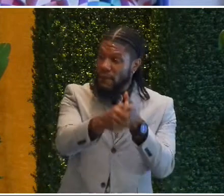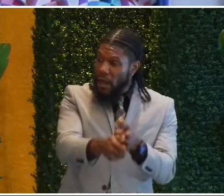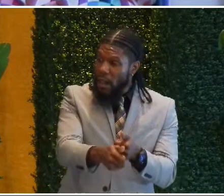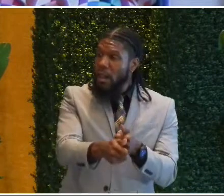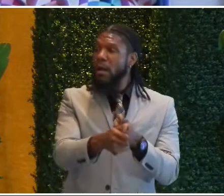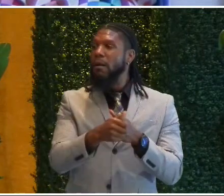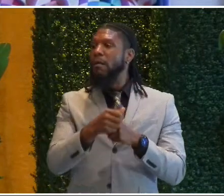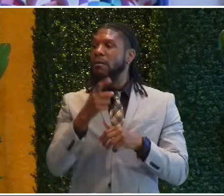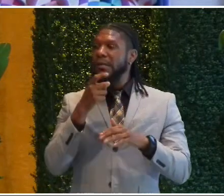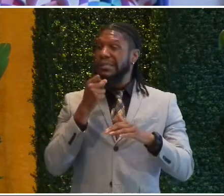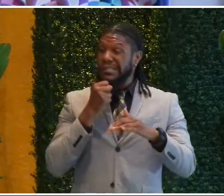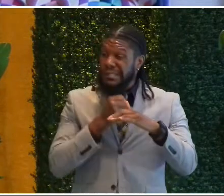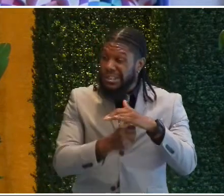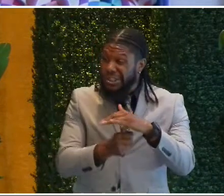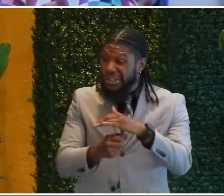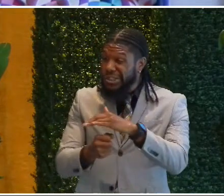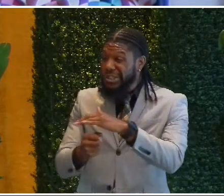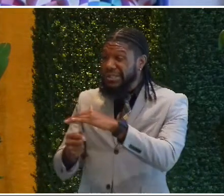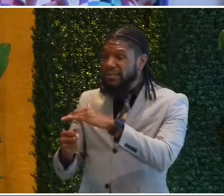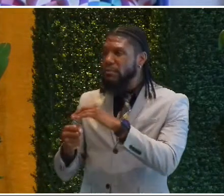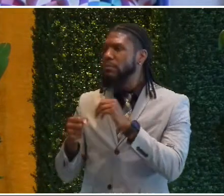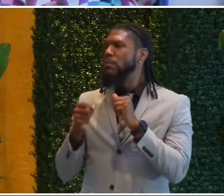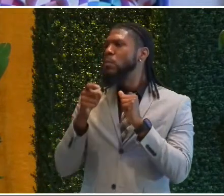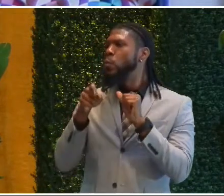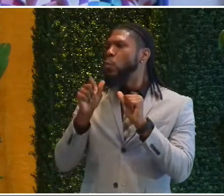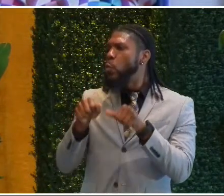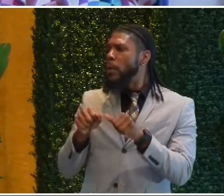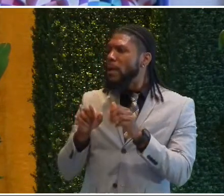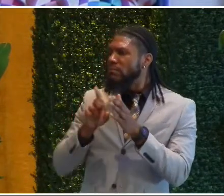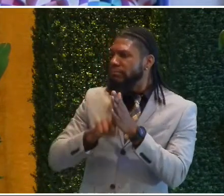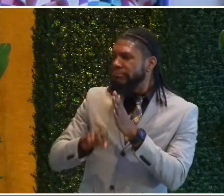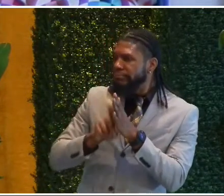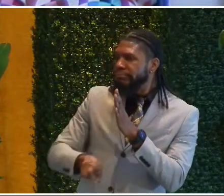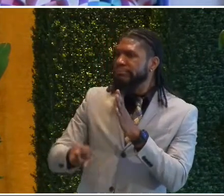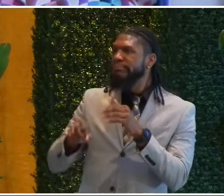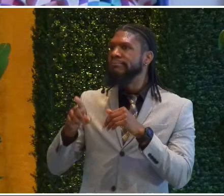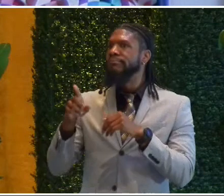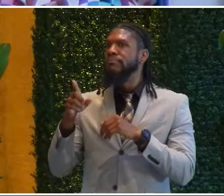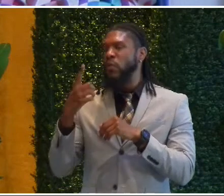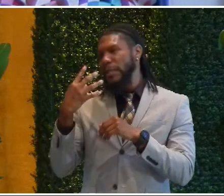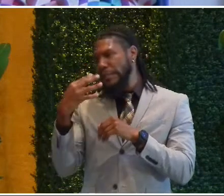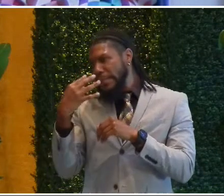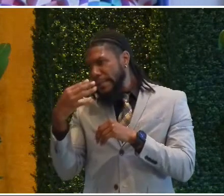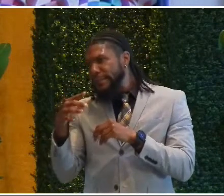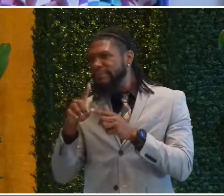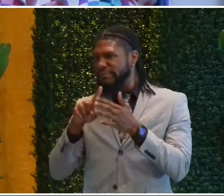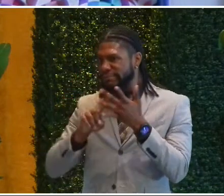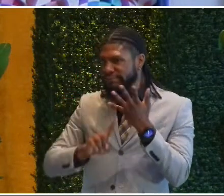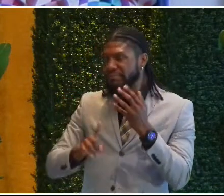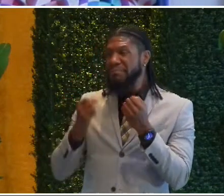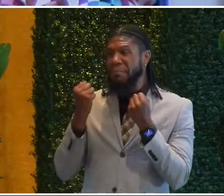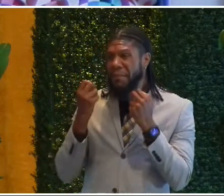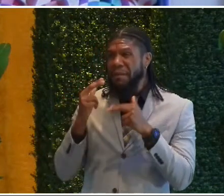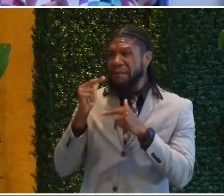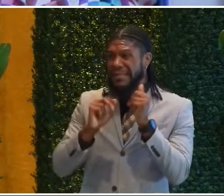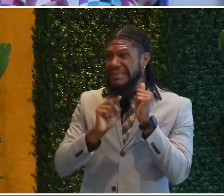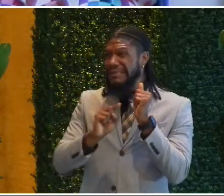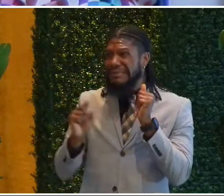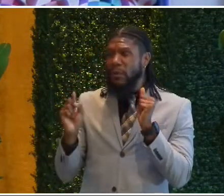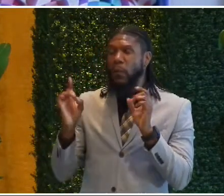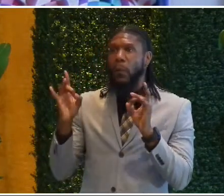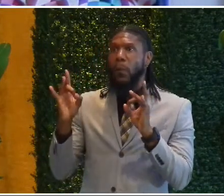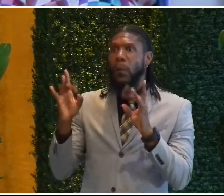You could look up documentaries on them. Willowbrook, a lot of these different facilities were devastating to disabled